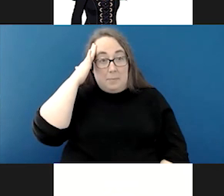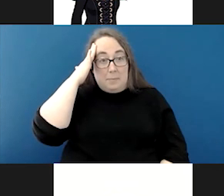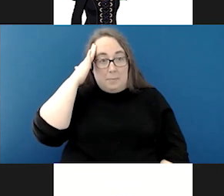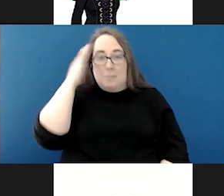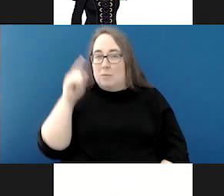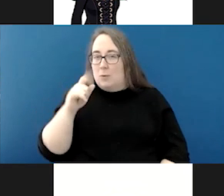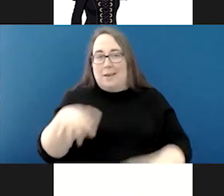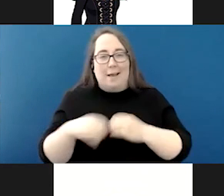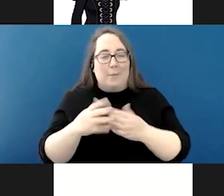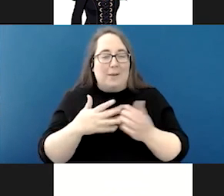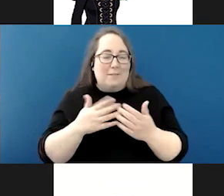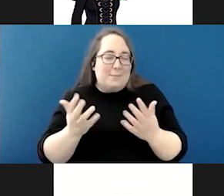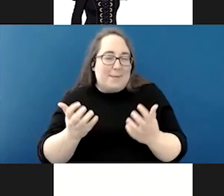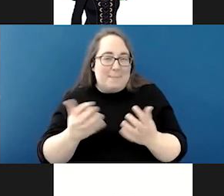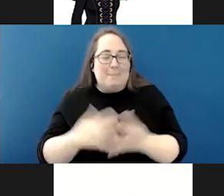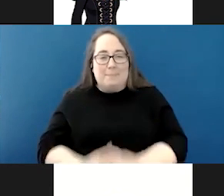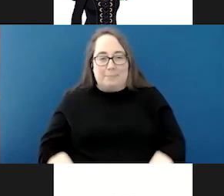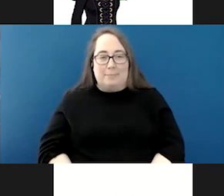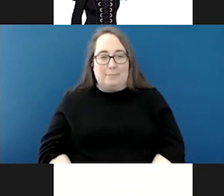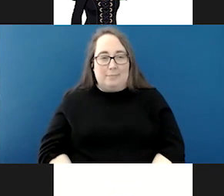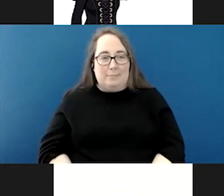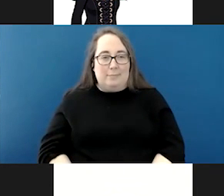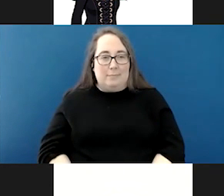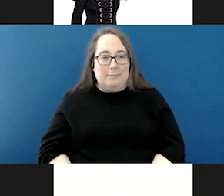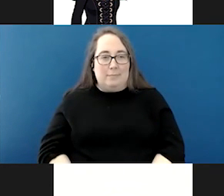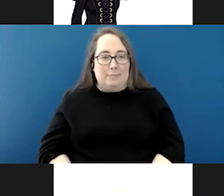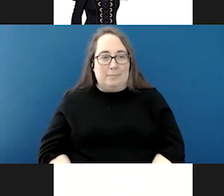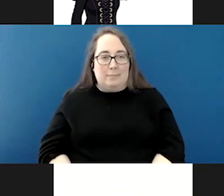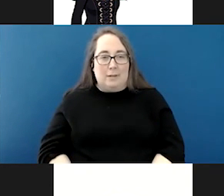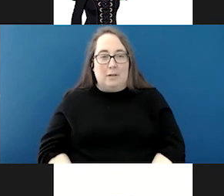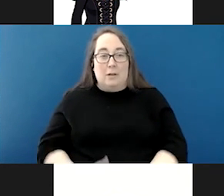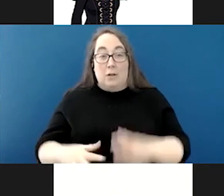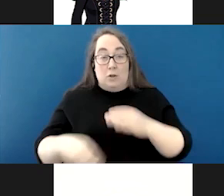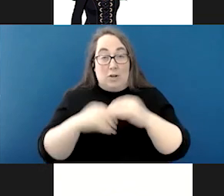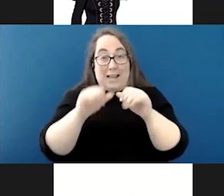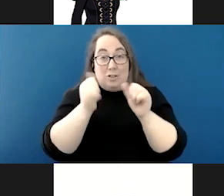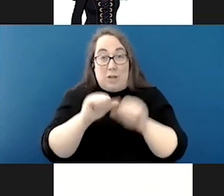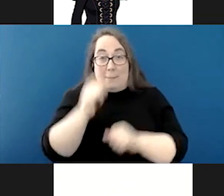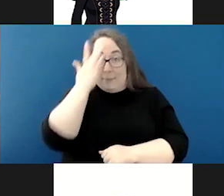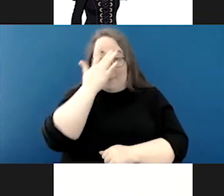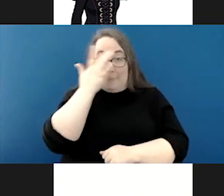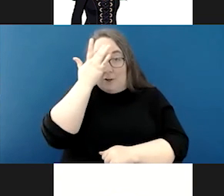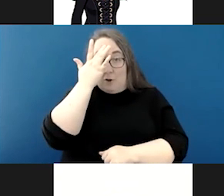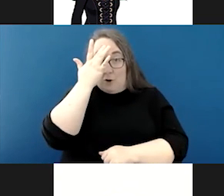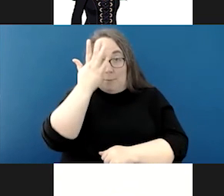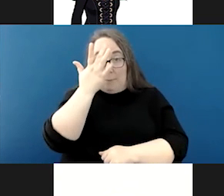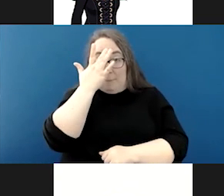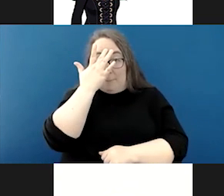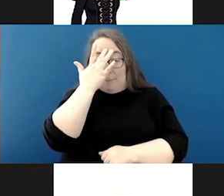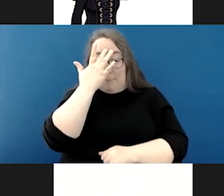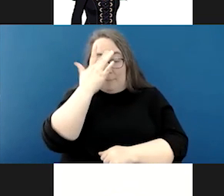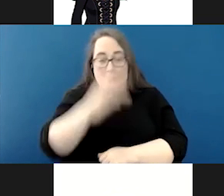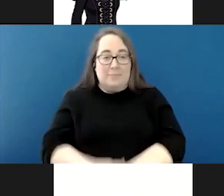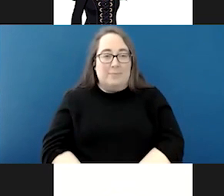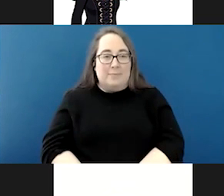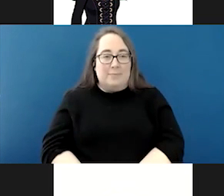add whatever you would want to. You could add, a shape that you cut out in the middle here. For those who want to